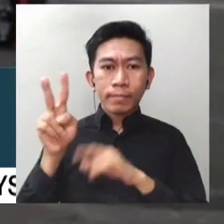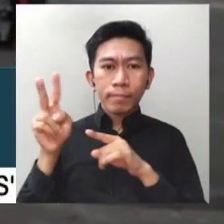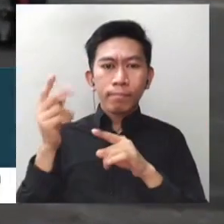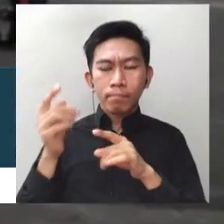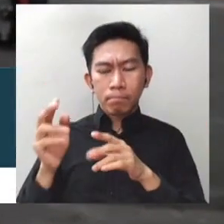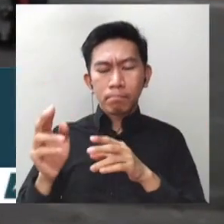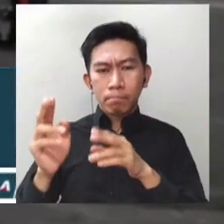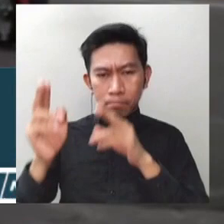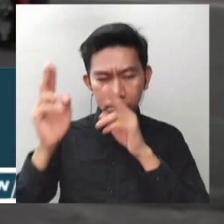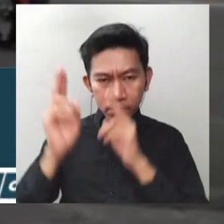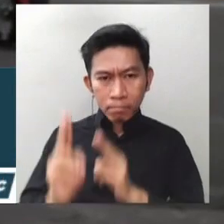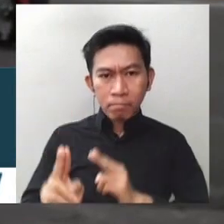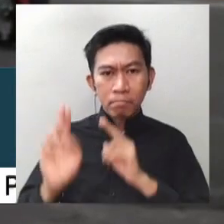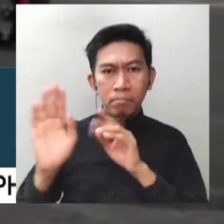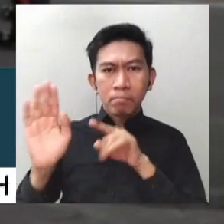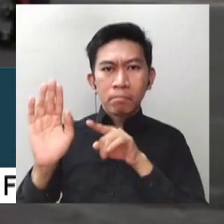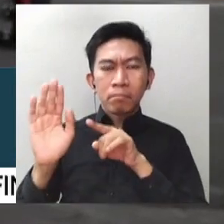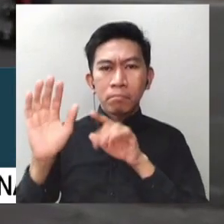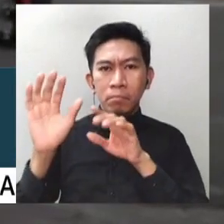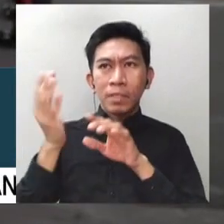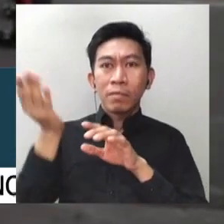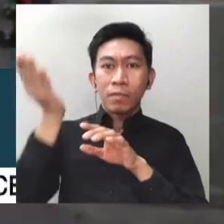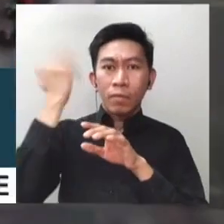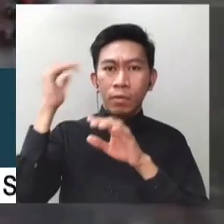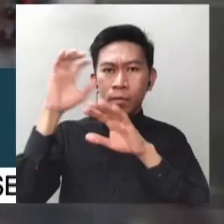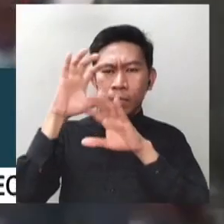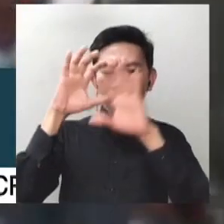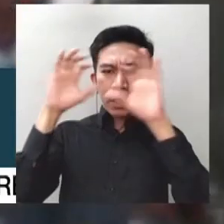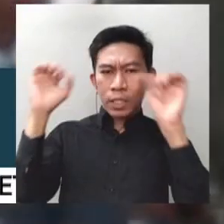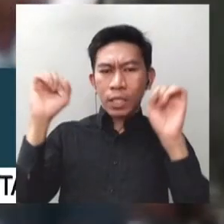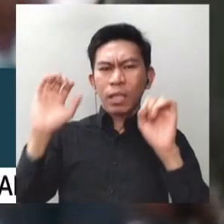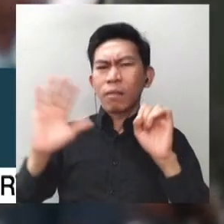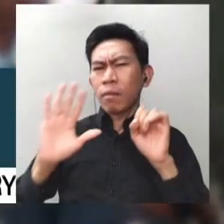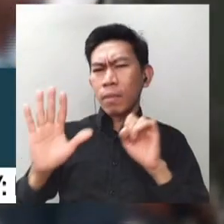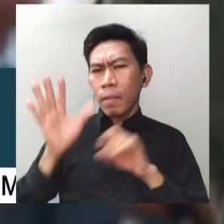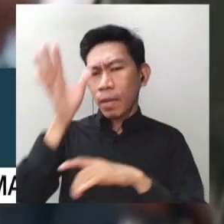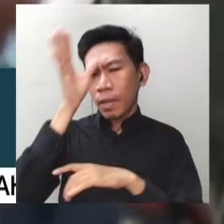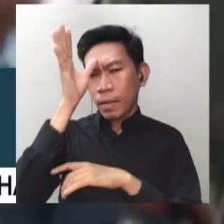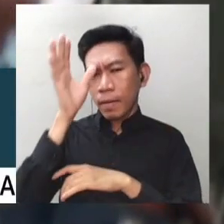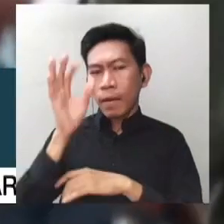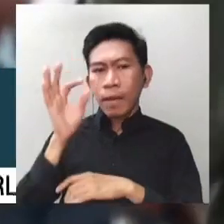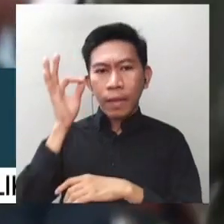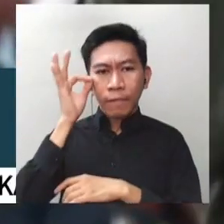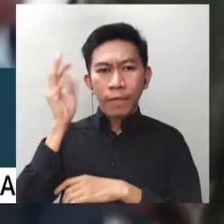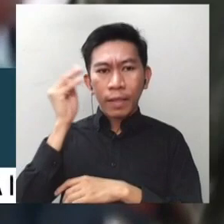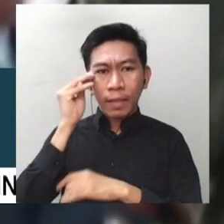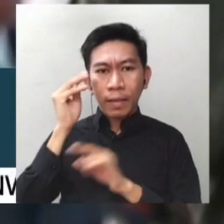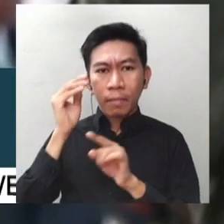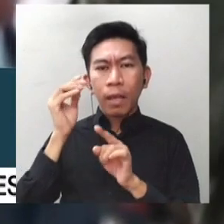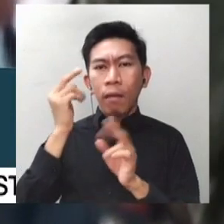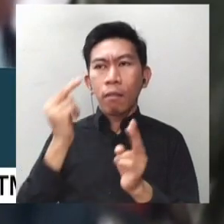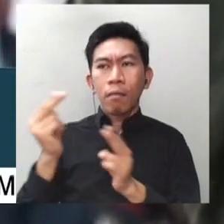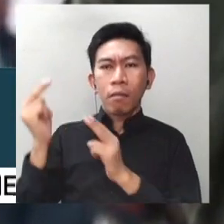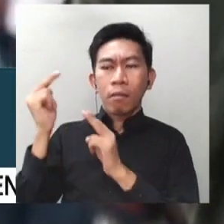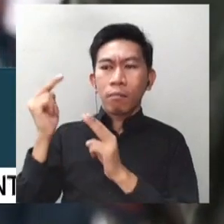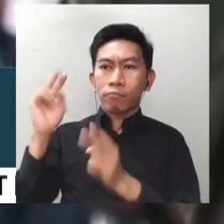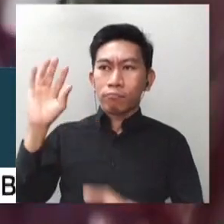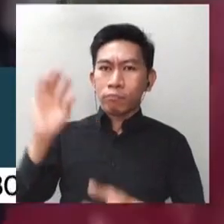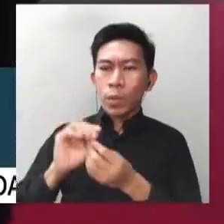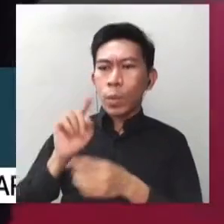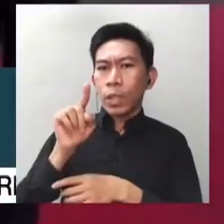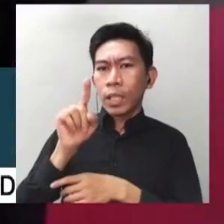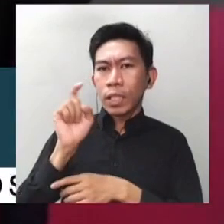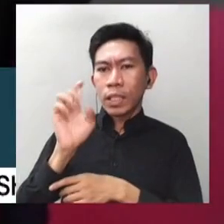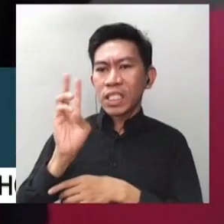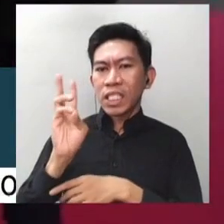and President Ferdinand Edrelin Marcos as he led a commemoration of his father's 106th birthday in their hometown,